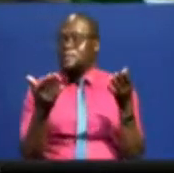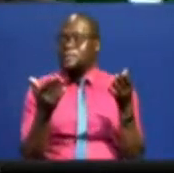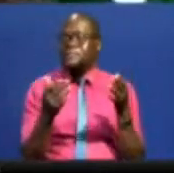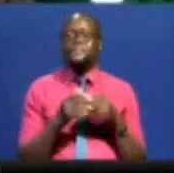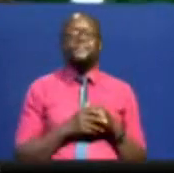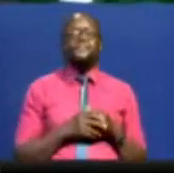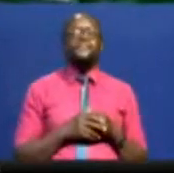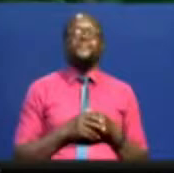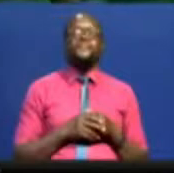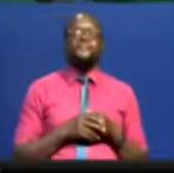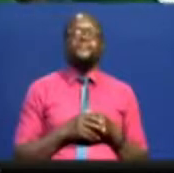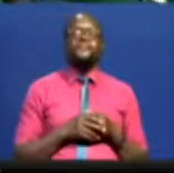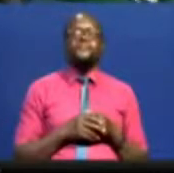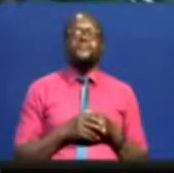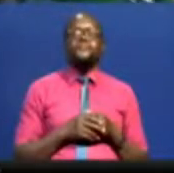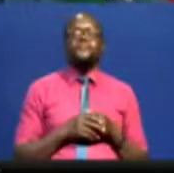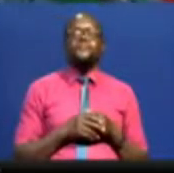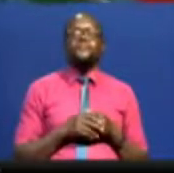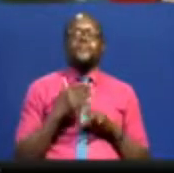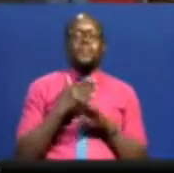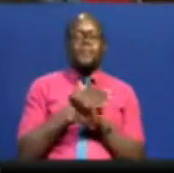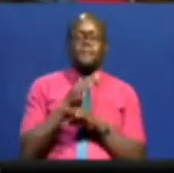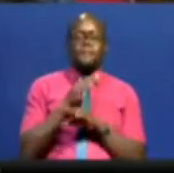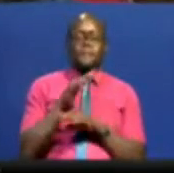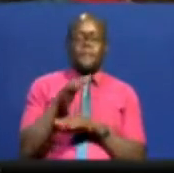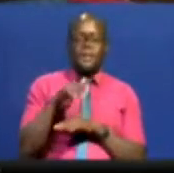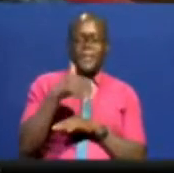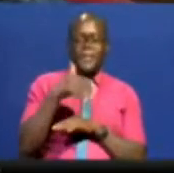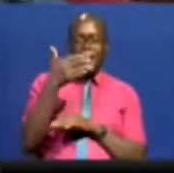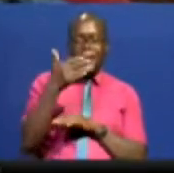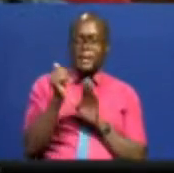Okay, let's go to your point of order before the next order.